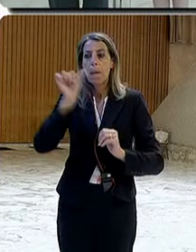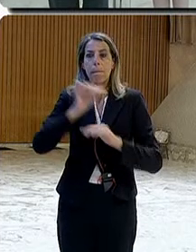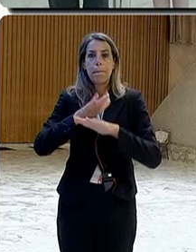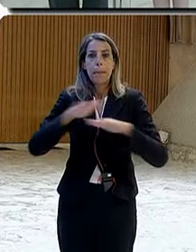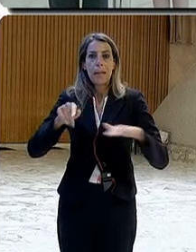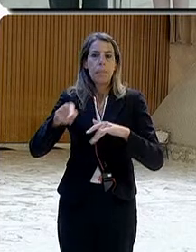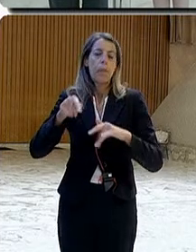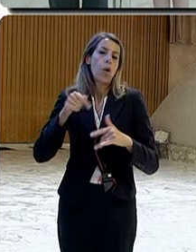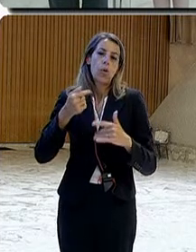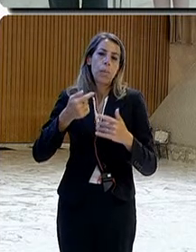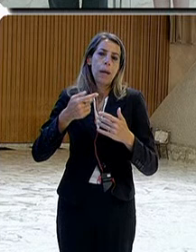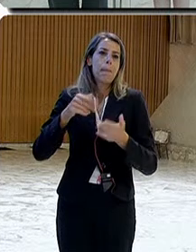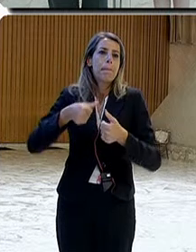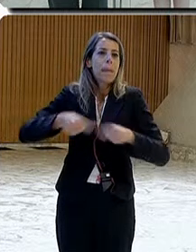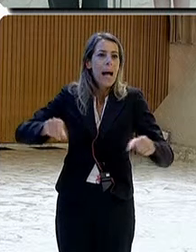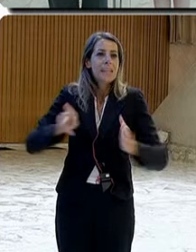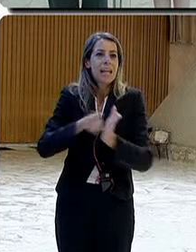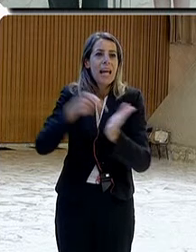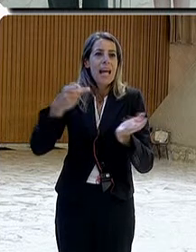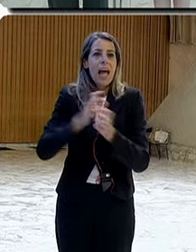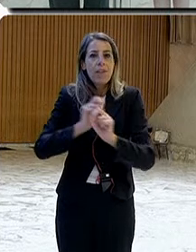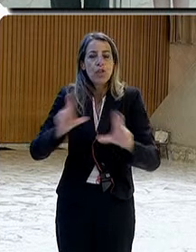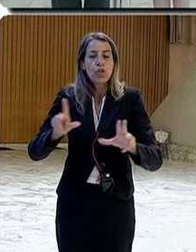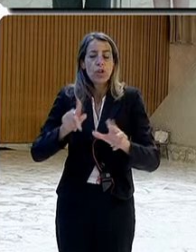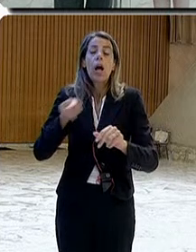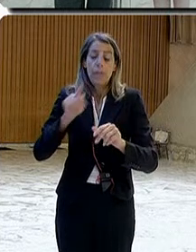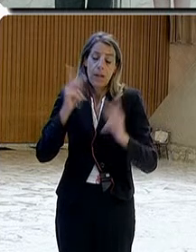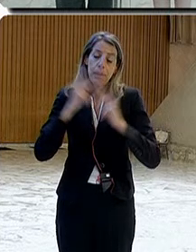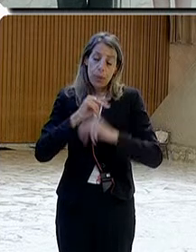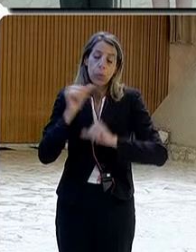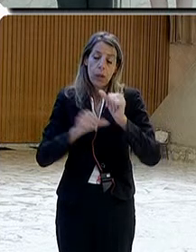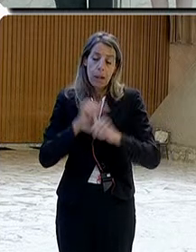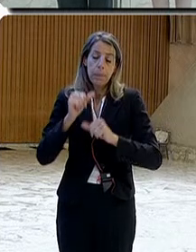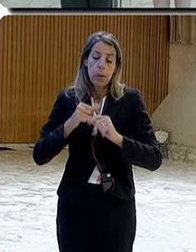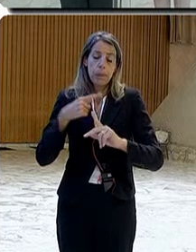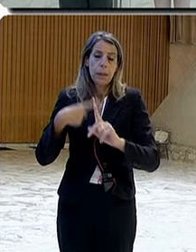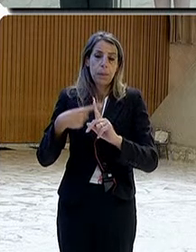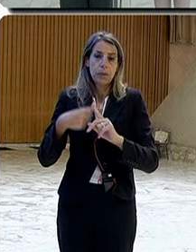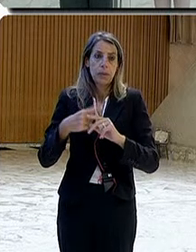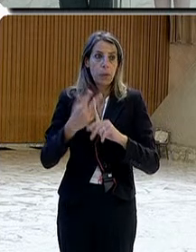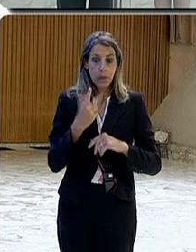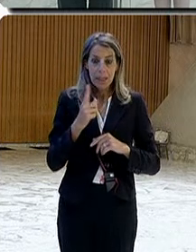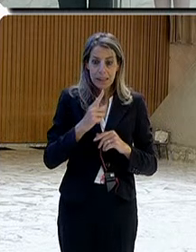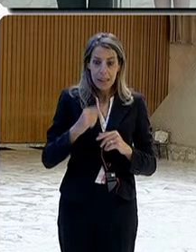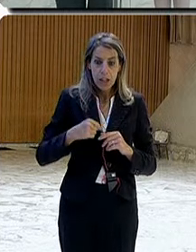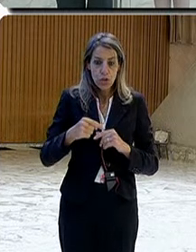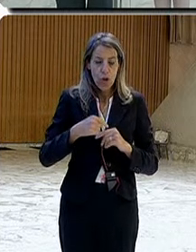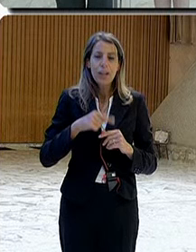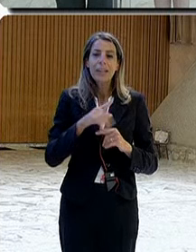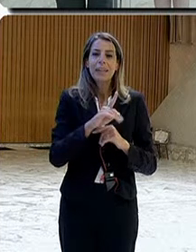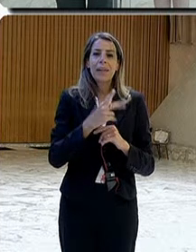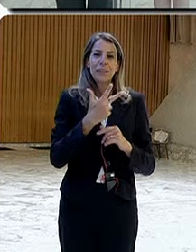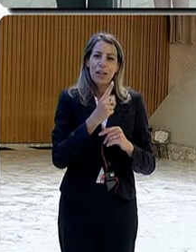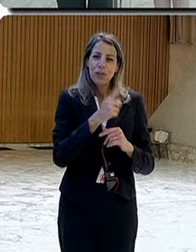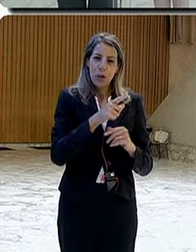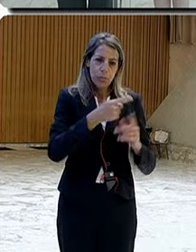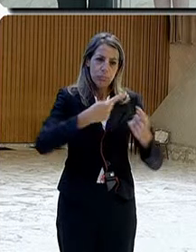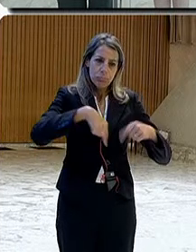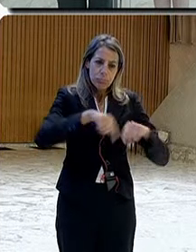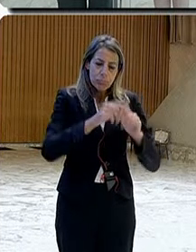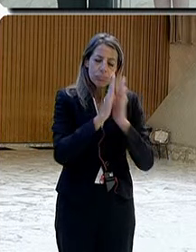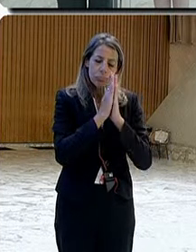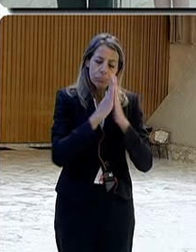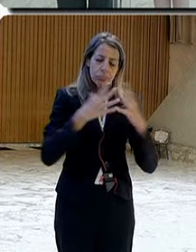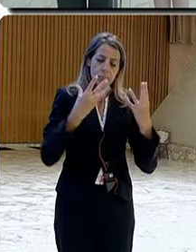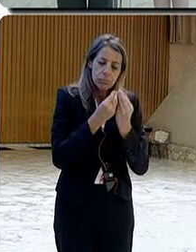evangelization and positive social change? So for 3 days, attendees presented research, prayed together, and engaged in